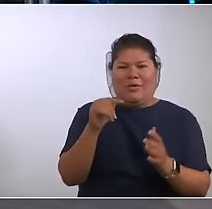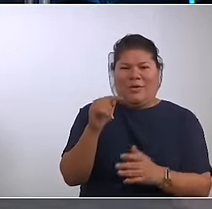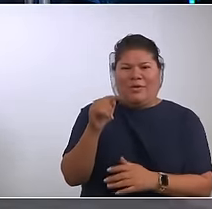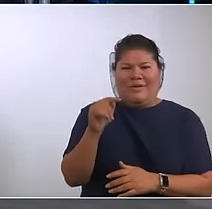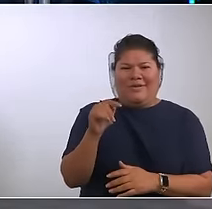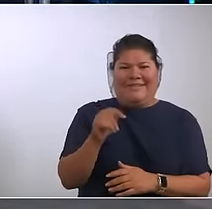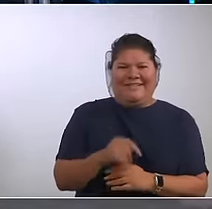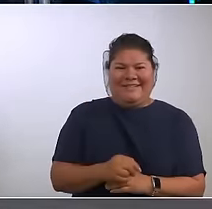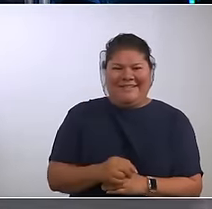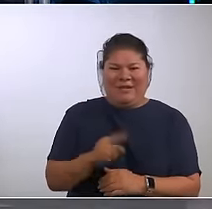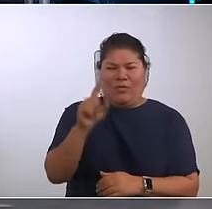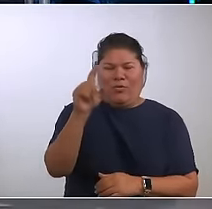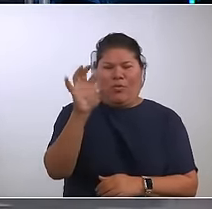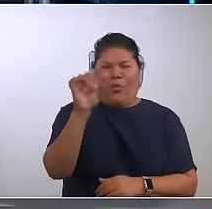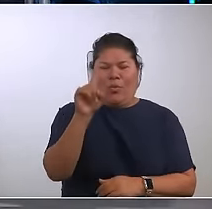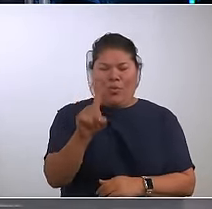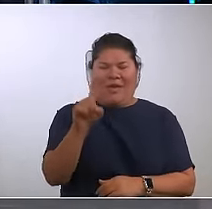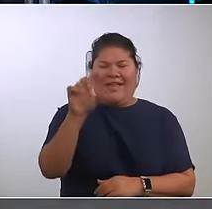1948.